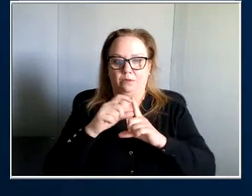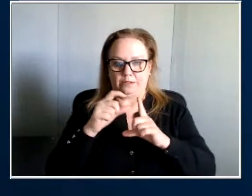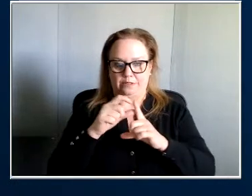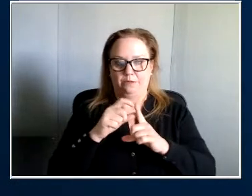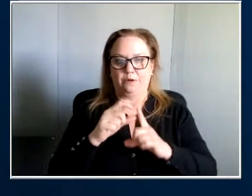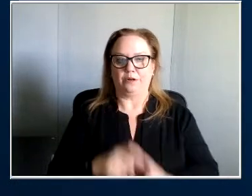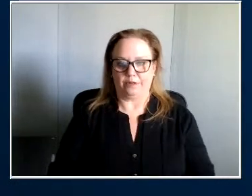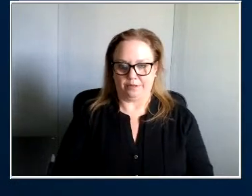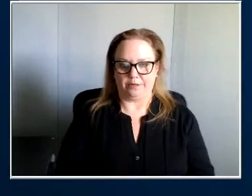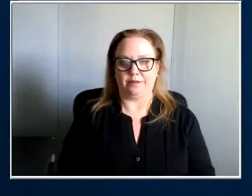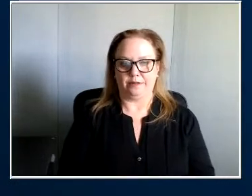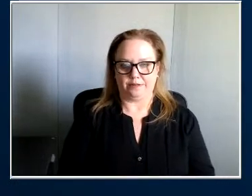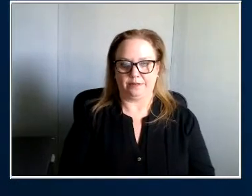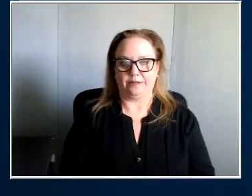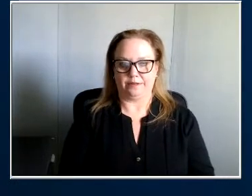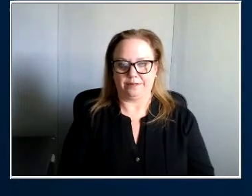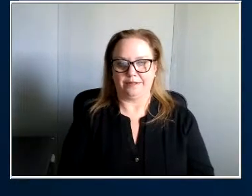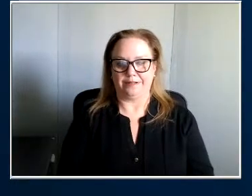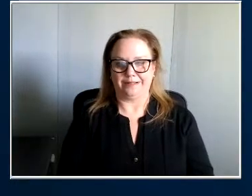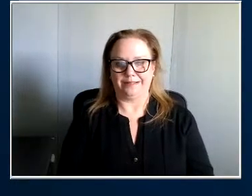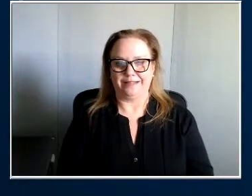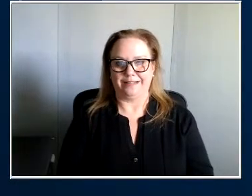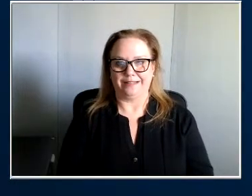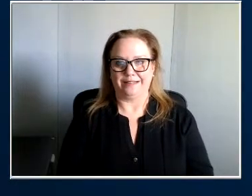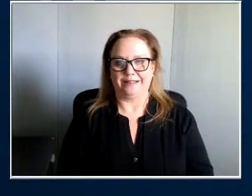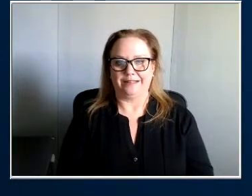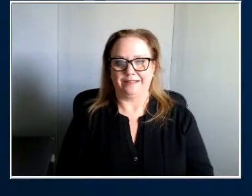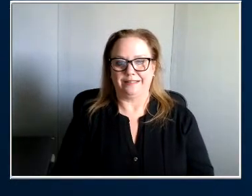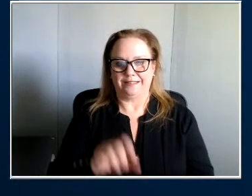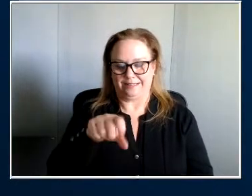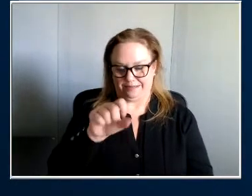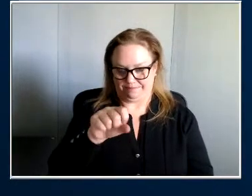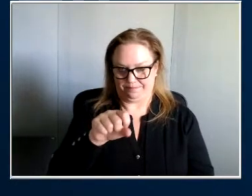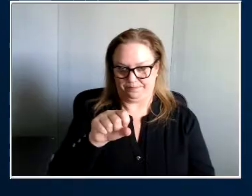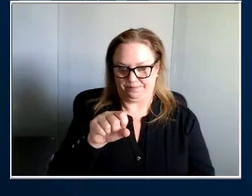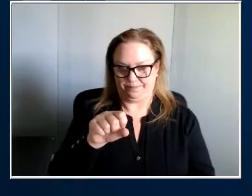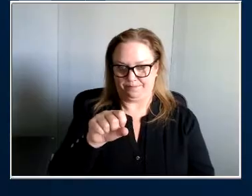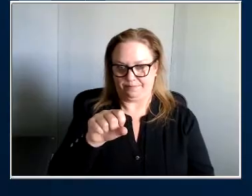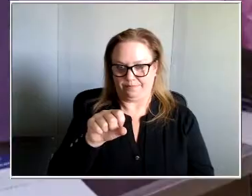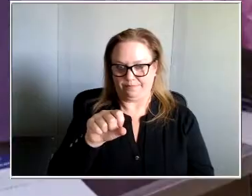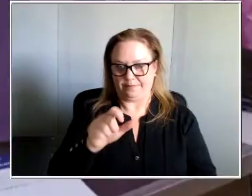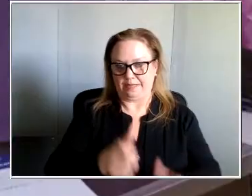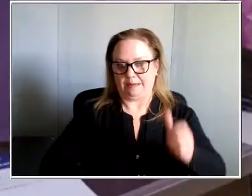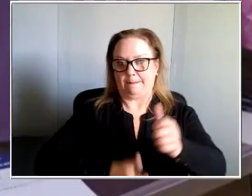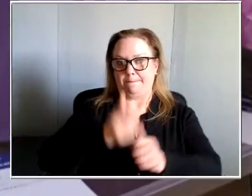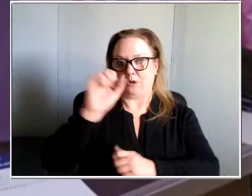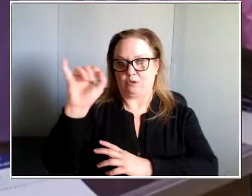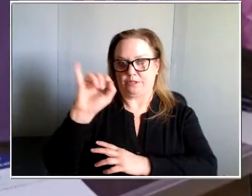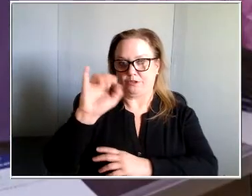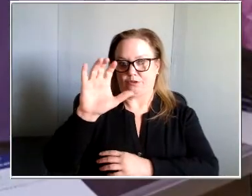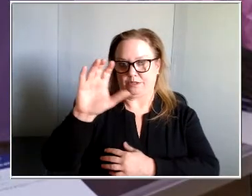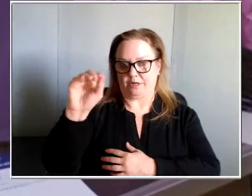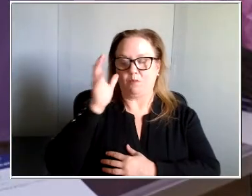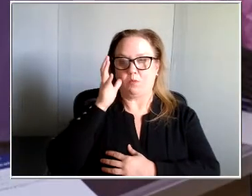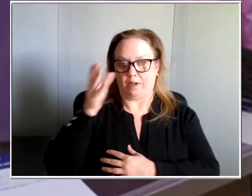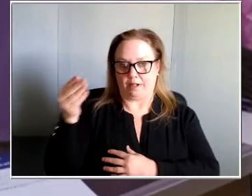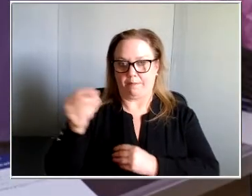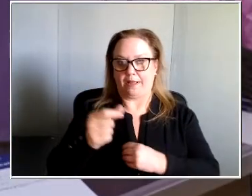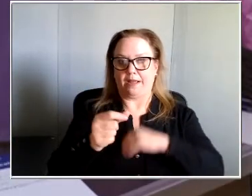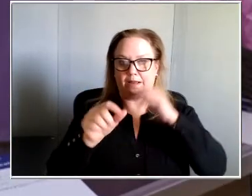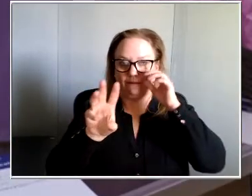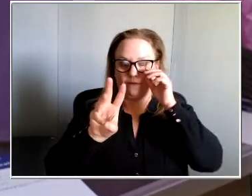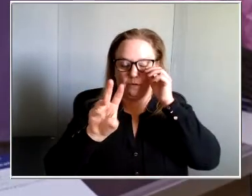payment? Yeah. Yes, they will. Yes. Most insurance companies will pay for